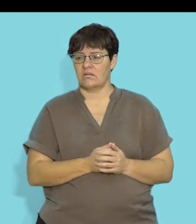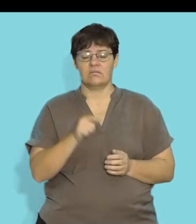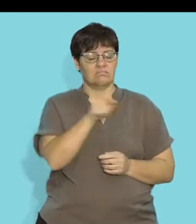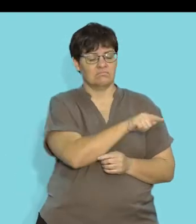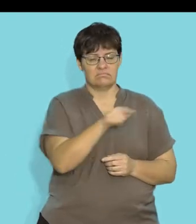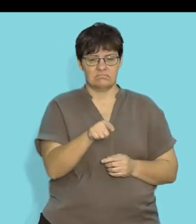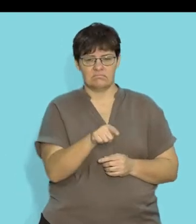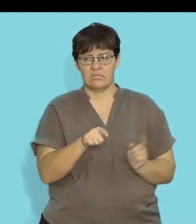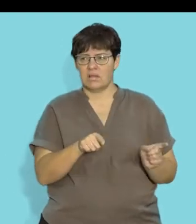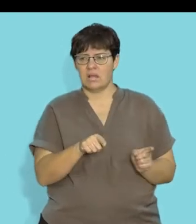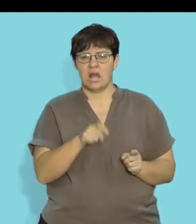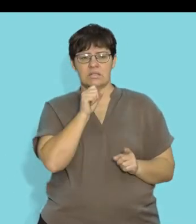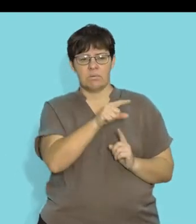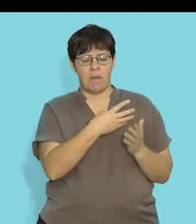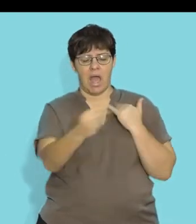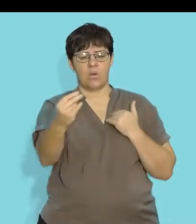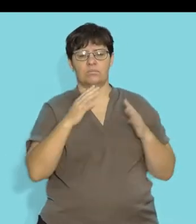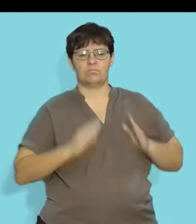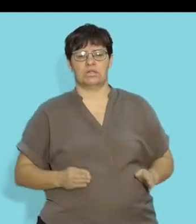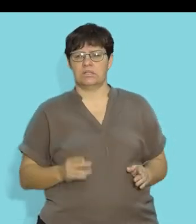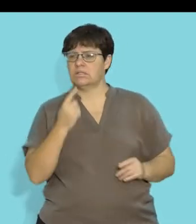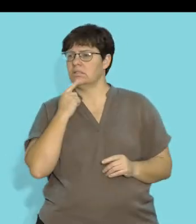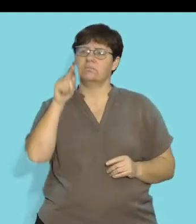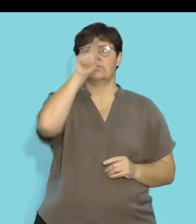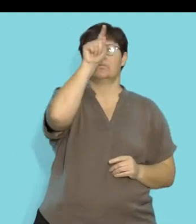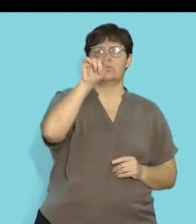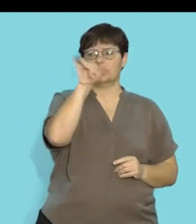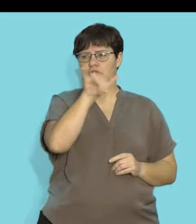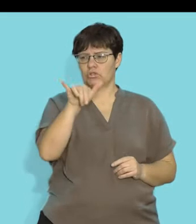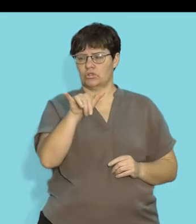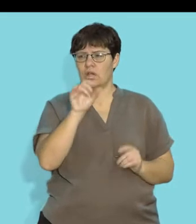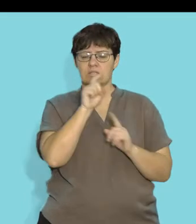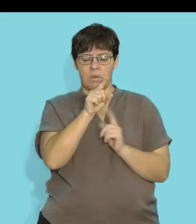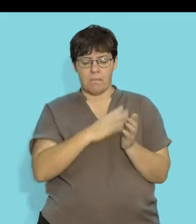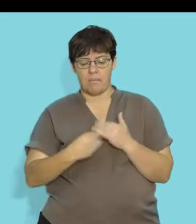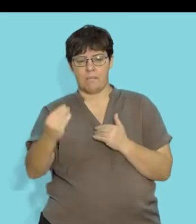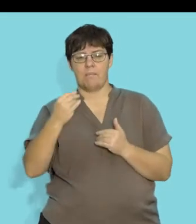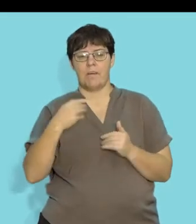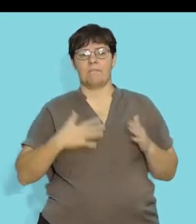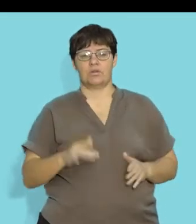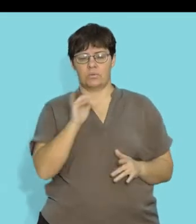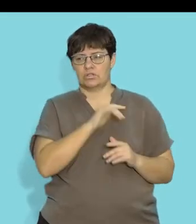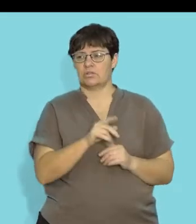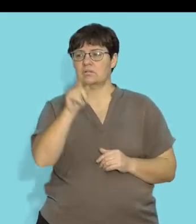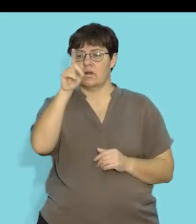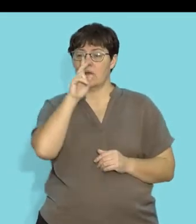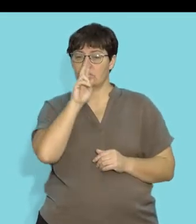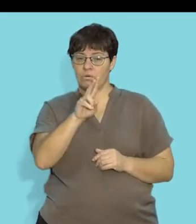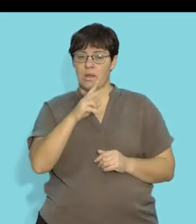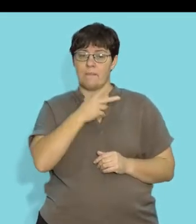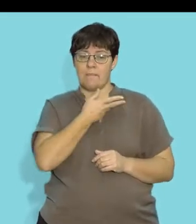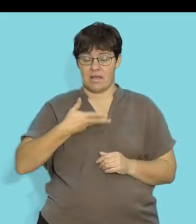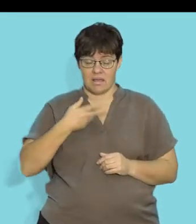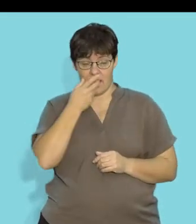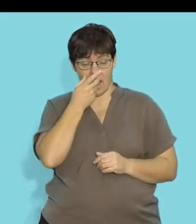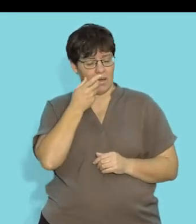transports sperm out of the body? So we've got to point to which part transports sperms out of the body. And if we look at the male reproductive system,